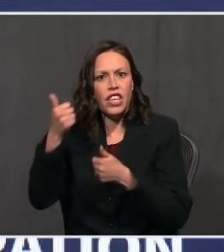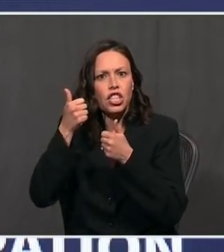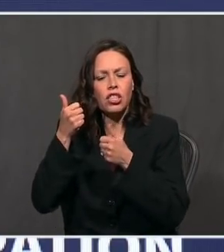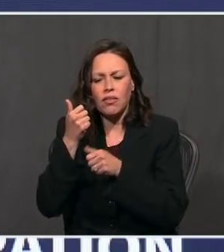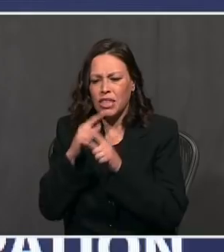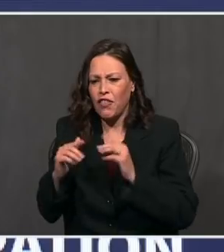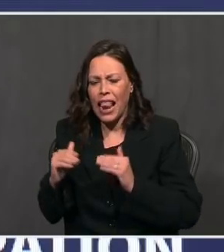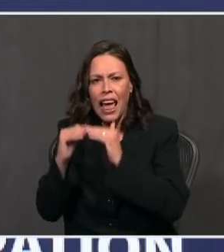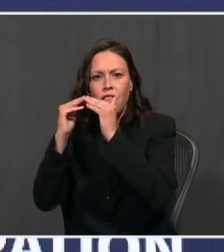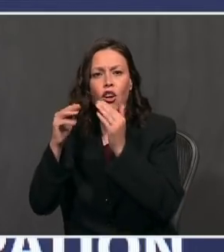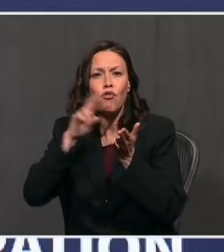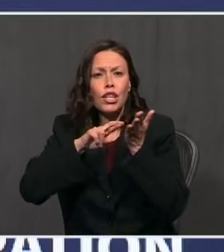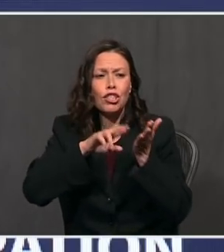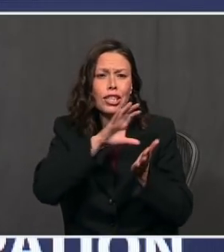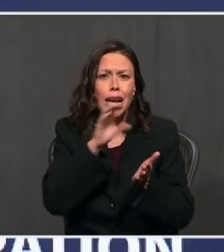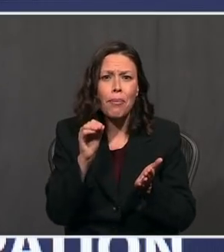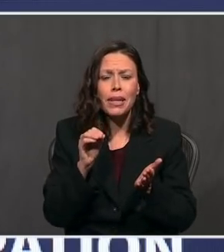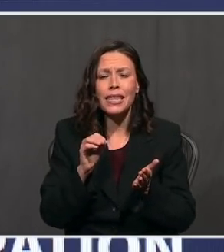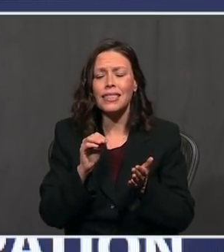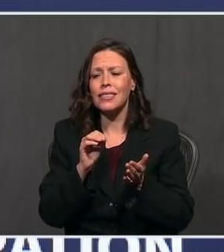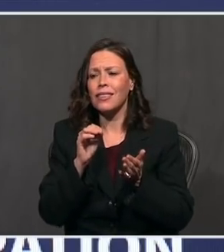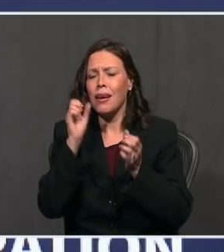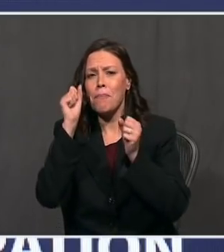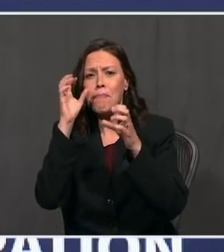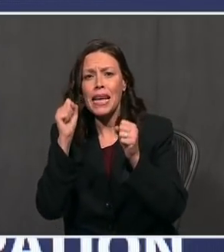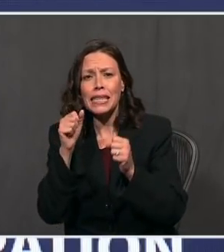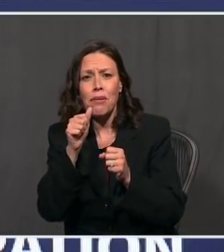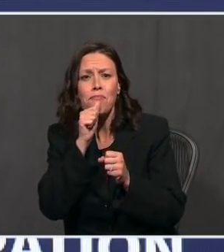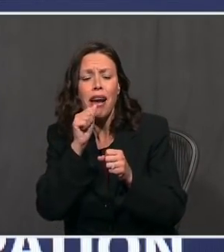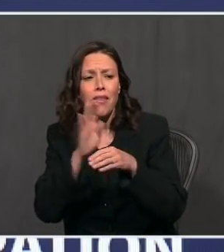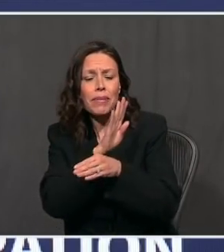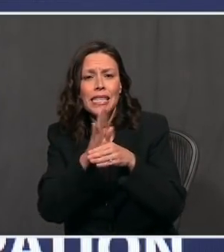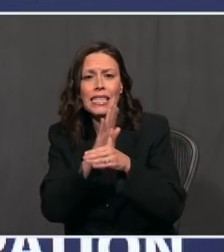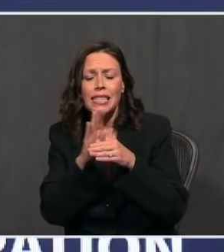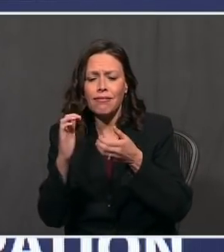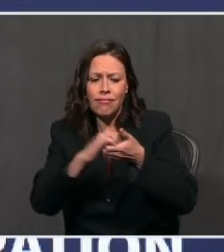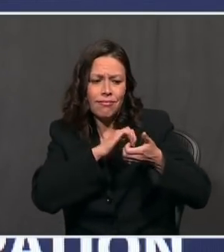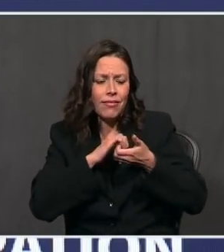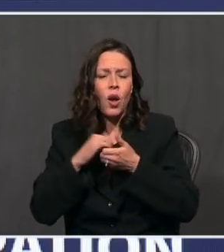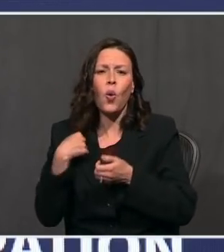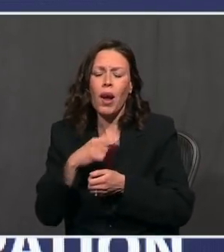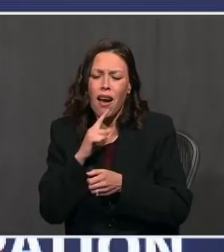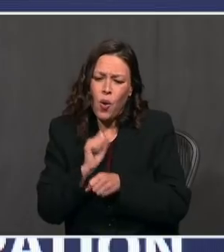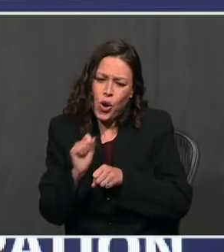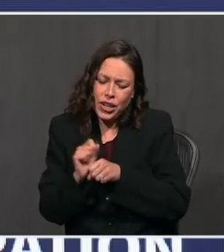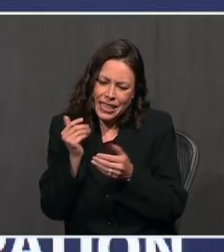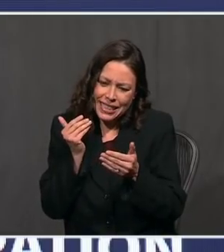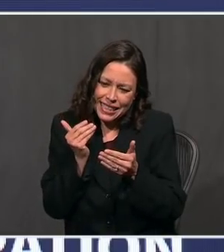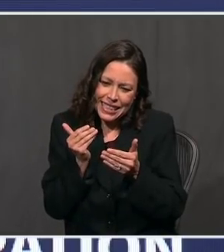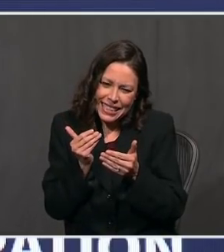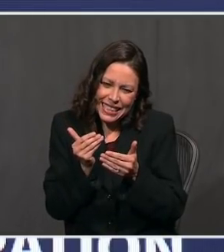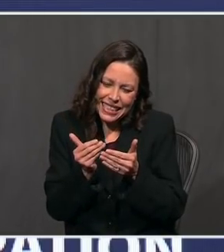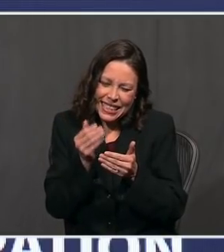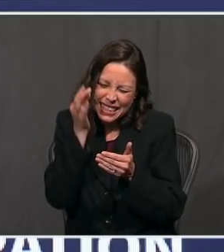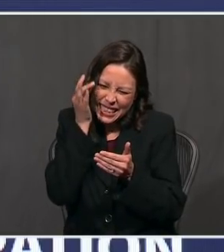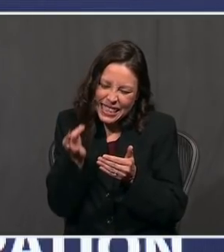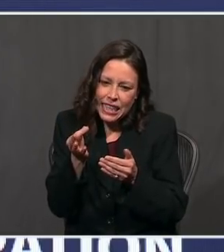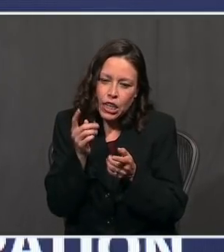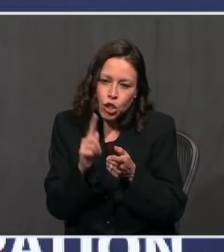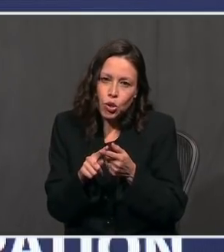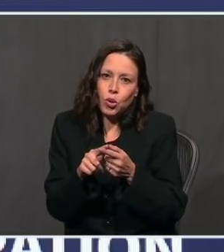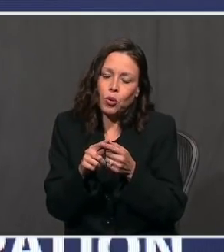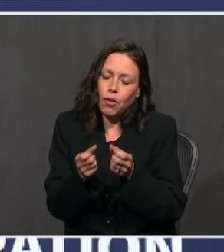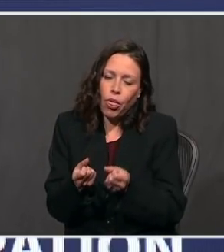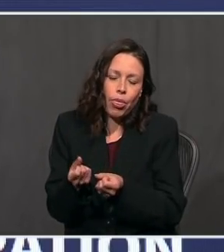great research companies, our extraordinary private partners. We are literally on the cusp of putting the coronavirus